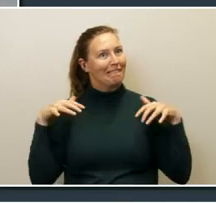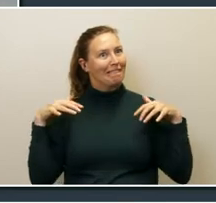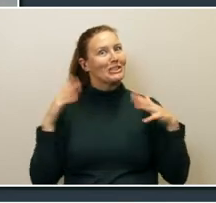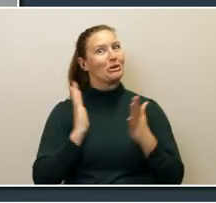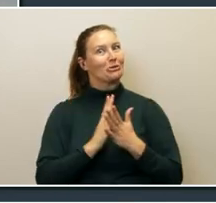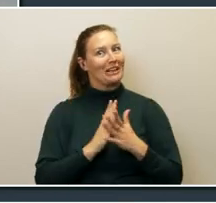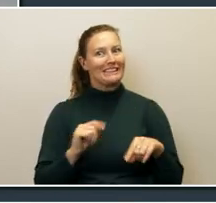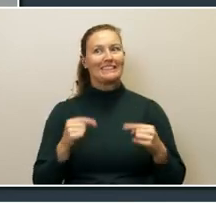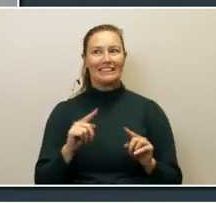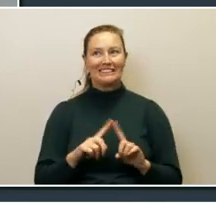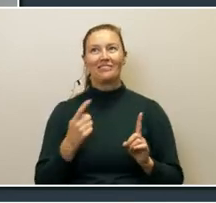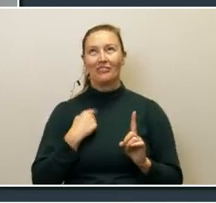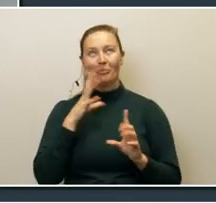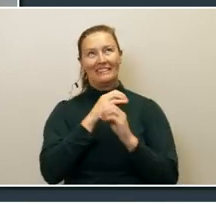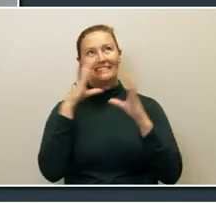this is a challenge.